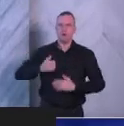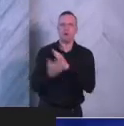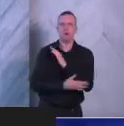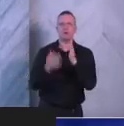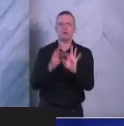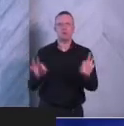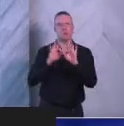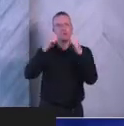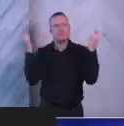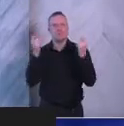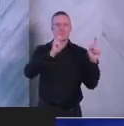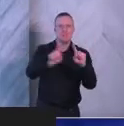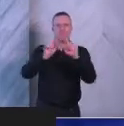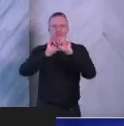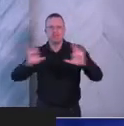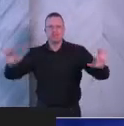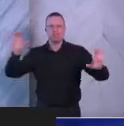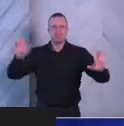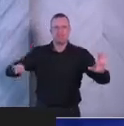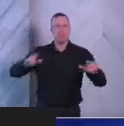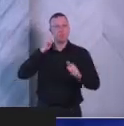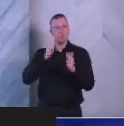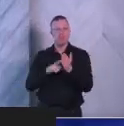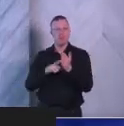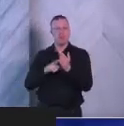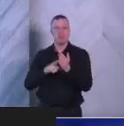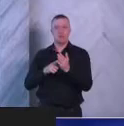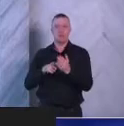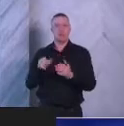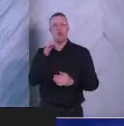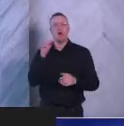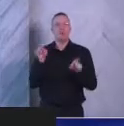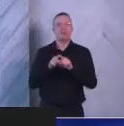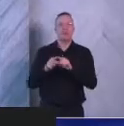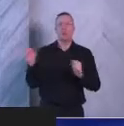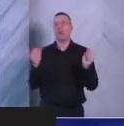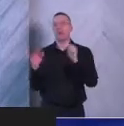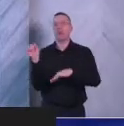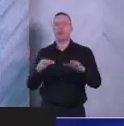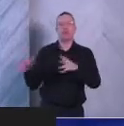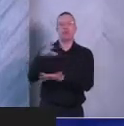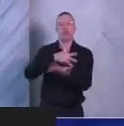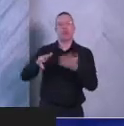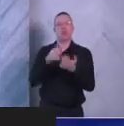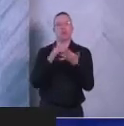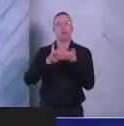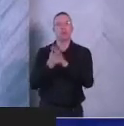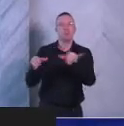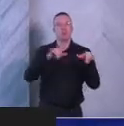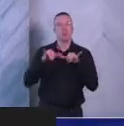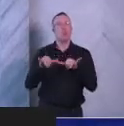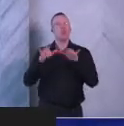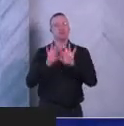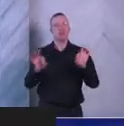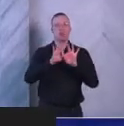of recognizing that just getting into a melting pot isn't good. We need to actually celebrate our differences,